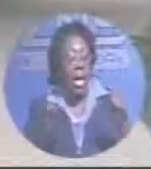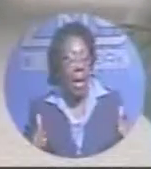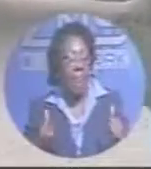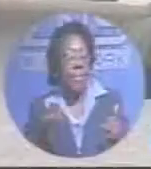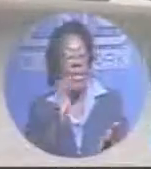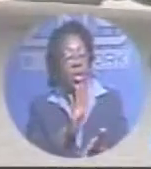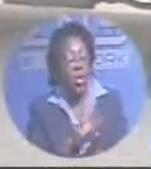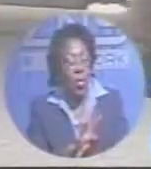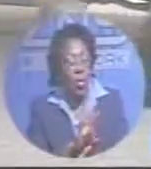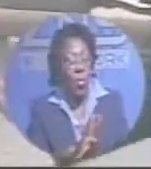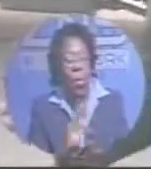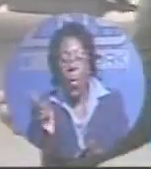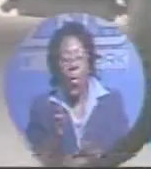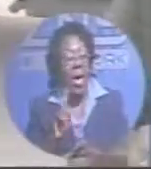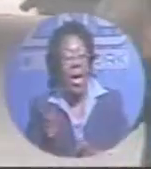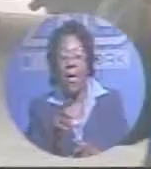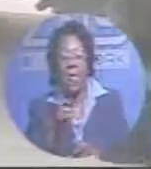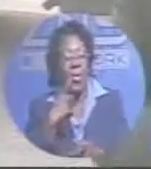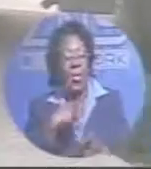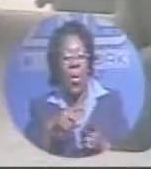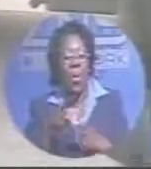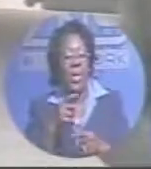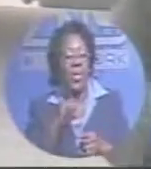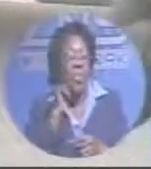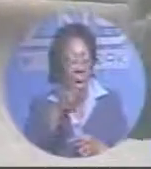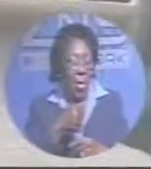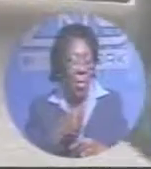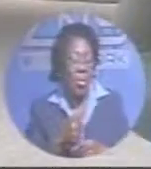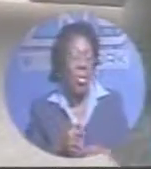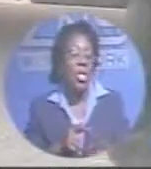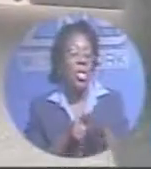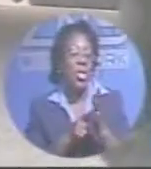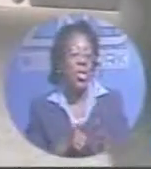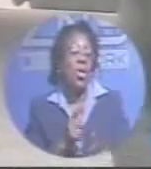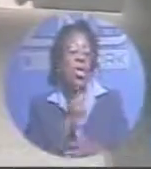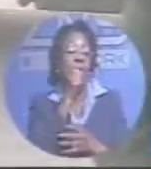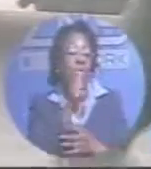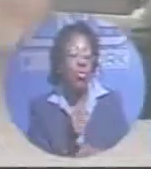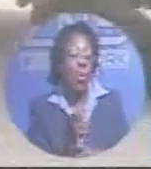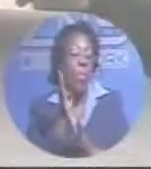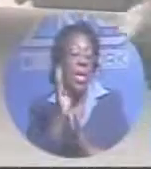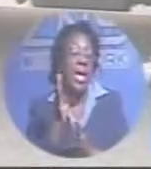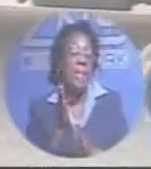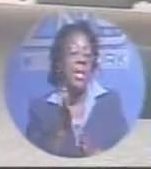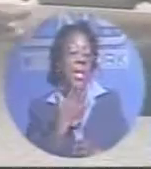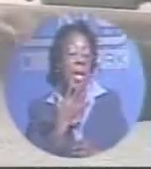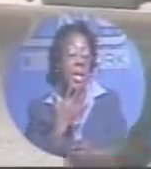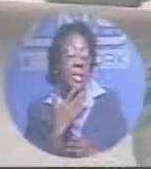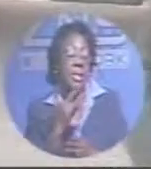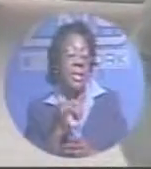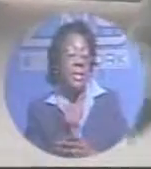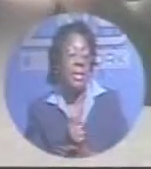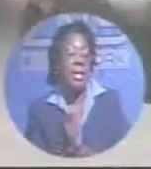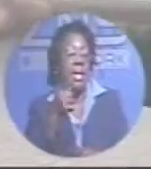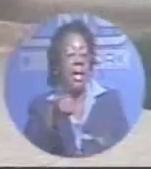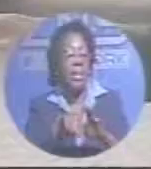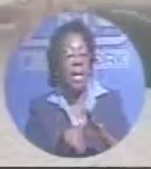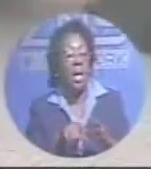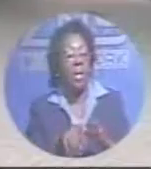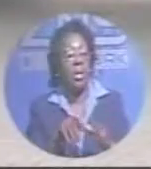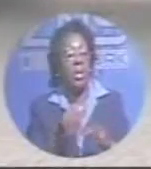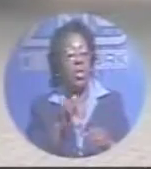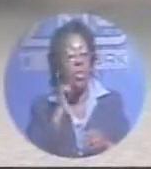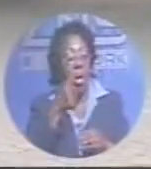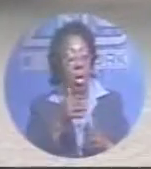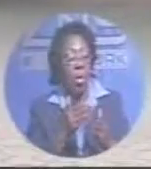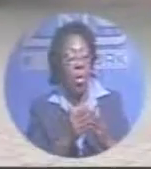school, those of you who are just lounging, tomorrow's your day to show your true Bahamian pride spirit and come on down here to Rawson Square. It'll be blocked off. As you